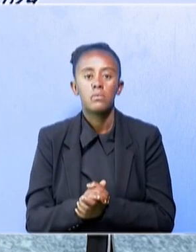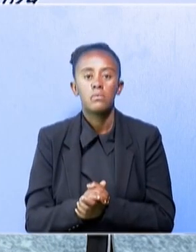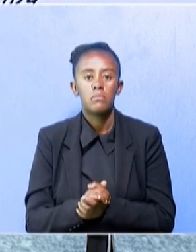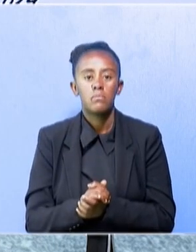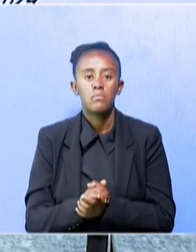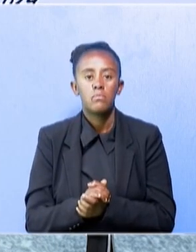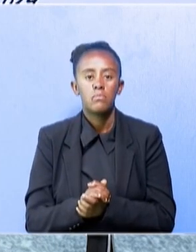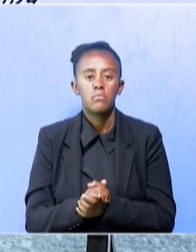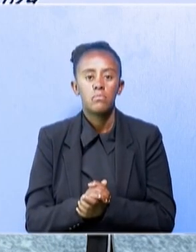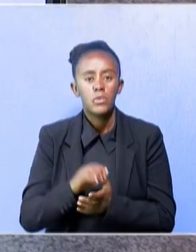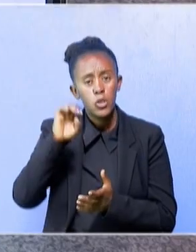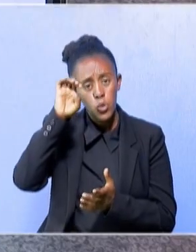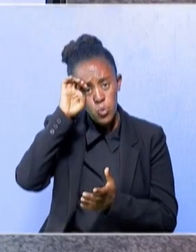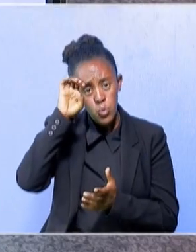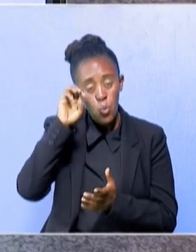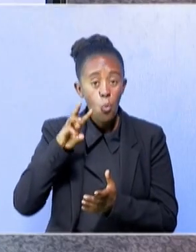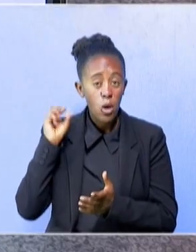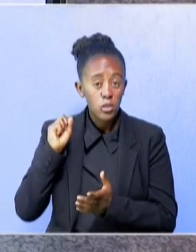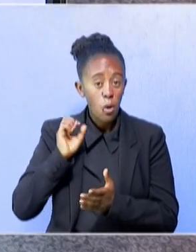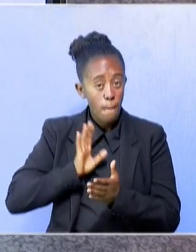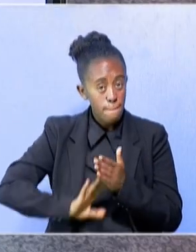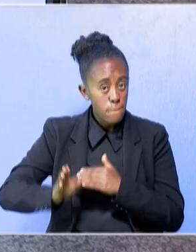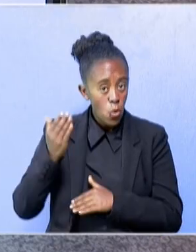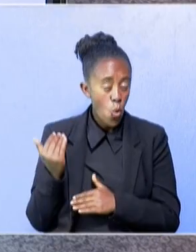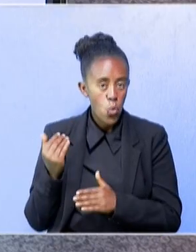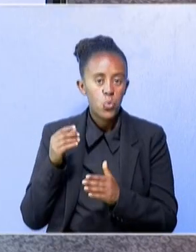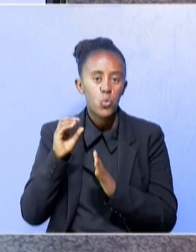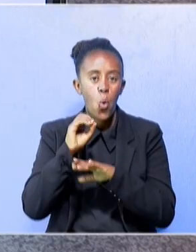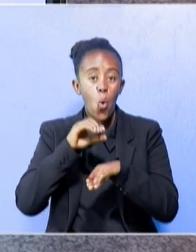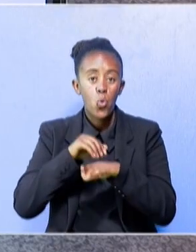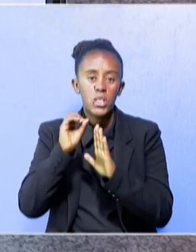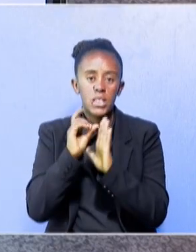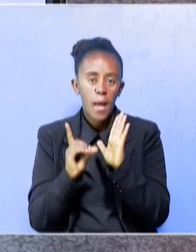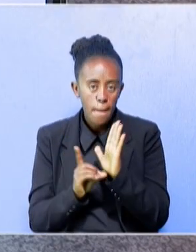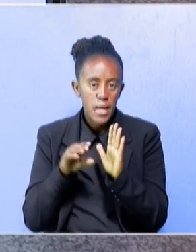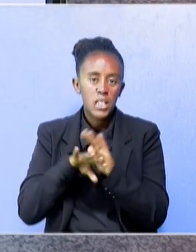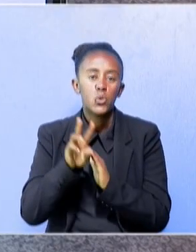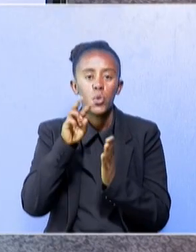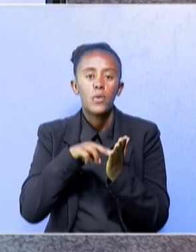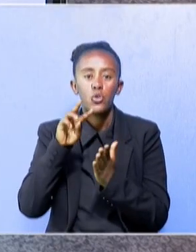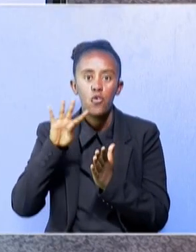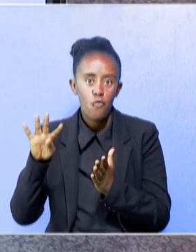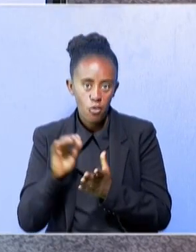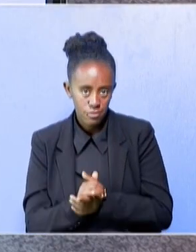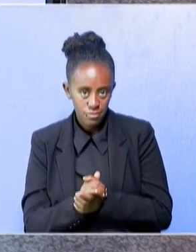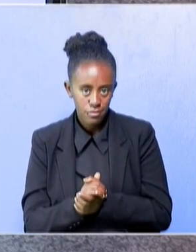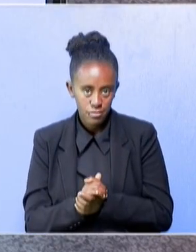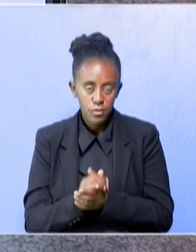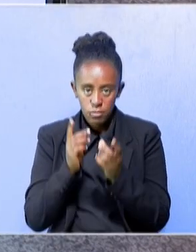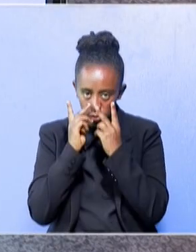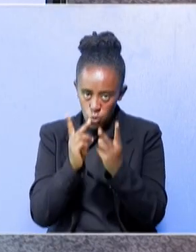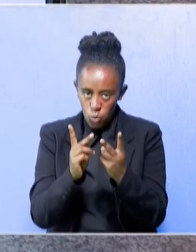Therefore, AU was born on December 5, 2024. It's already past action. This is another issue. Look